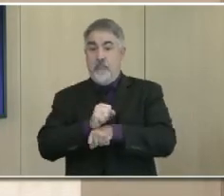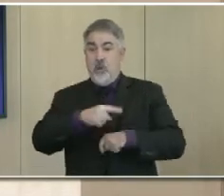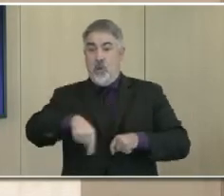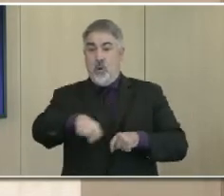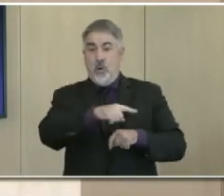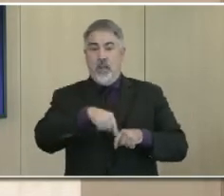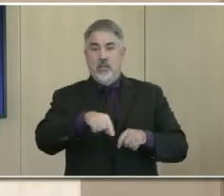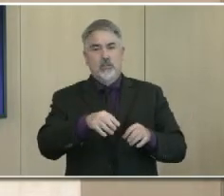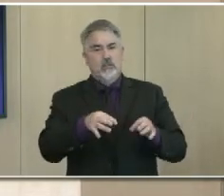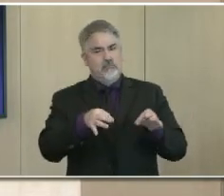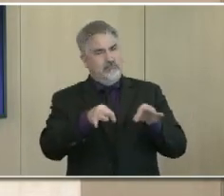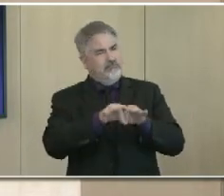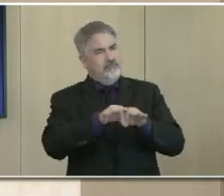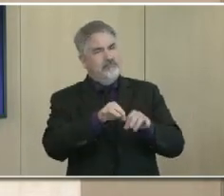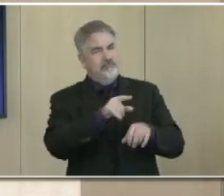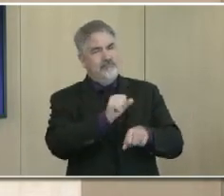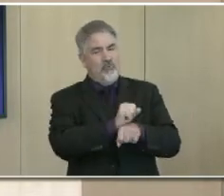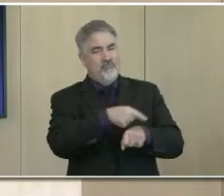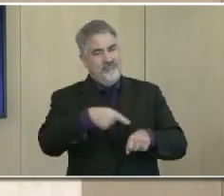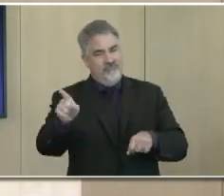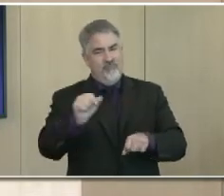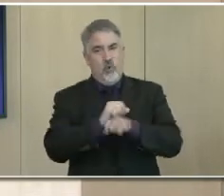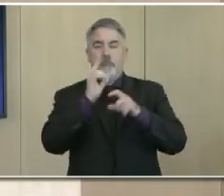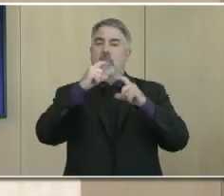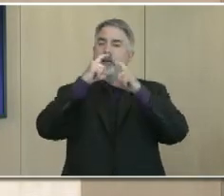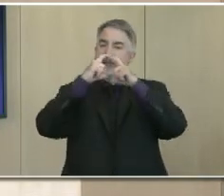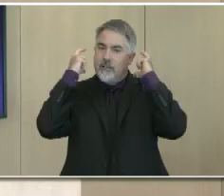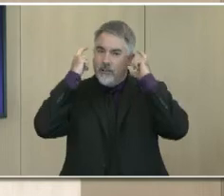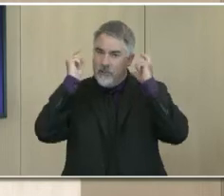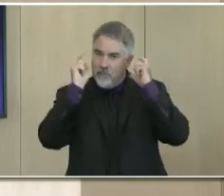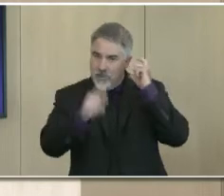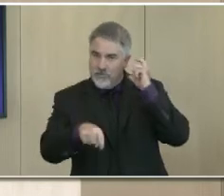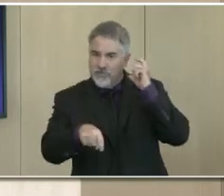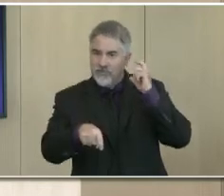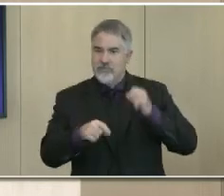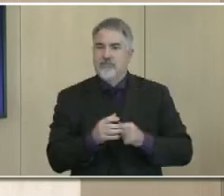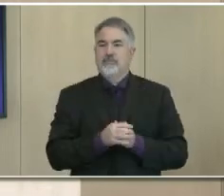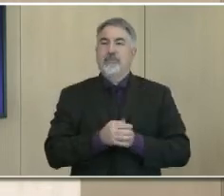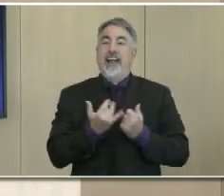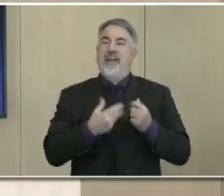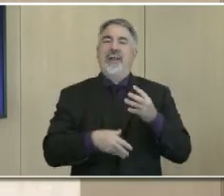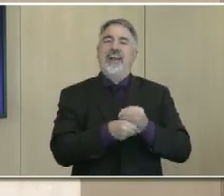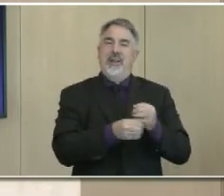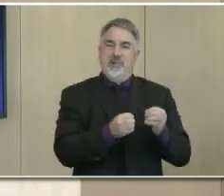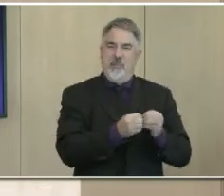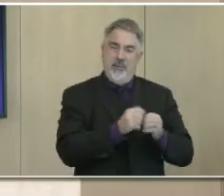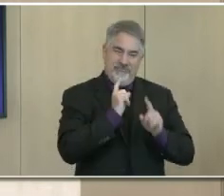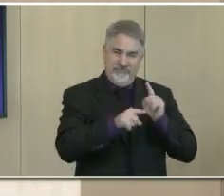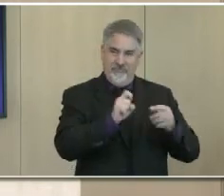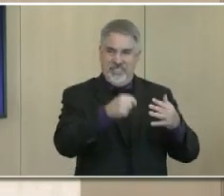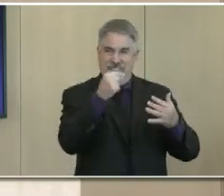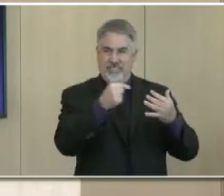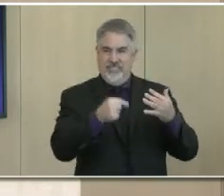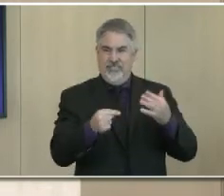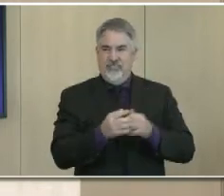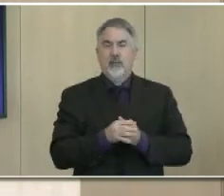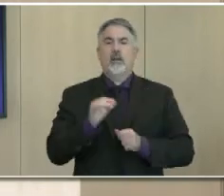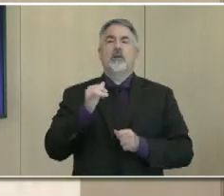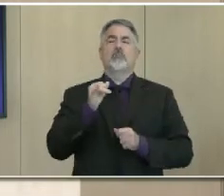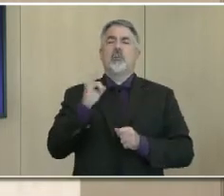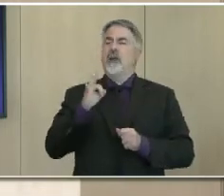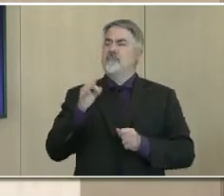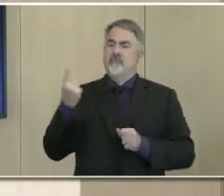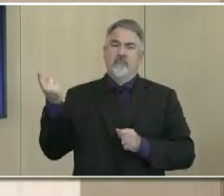wearing facial coverings, and we added restaurants to that order. Jeff is here to talk about what restaurants are doing to